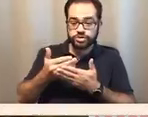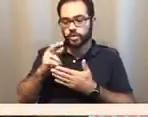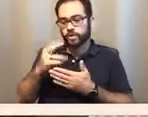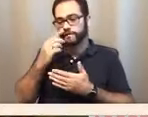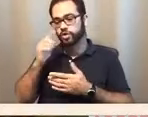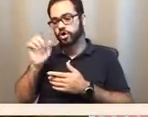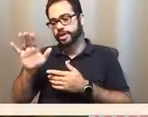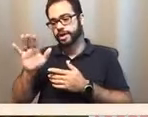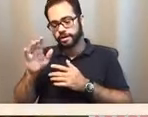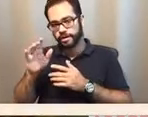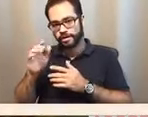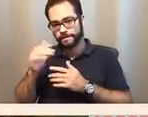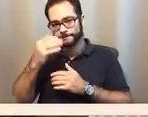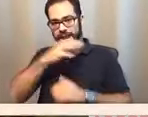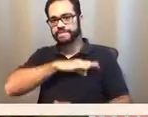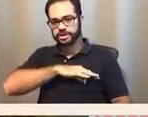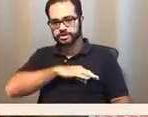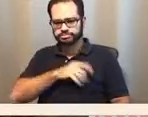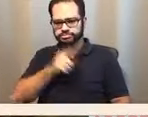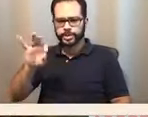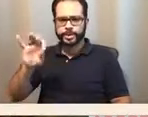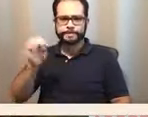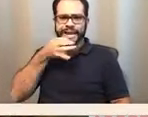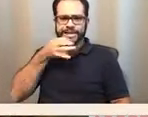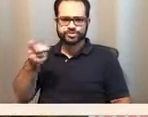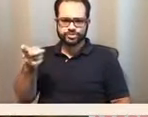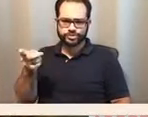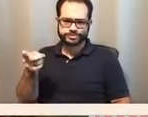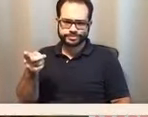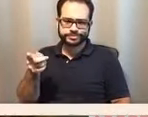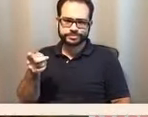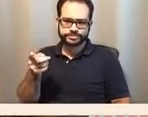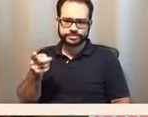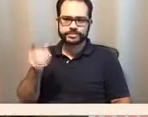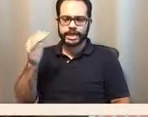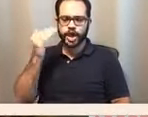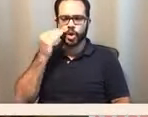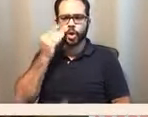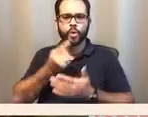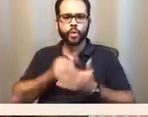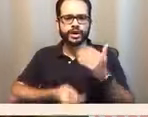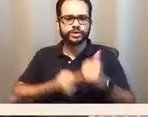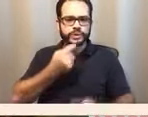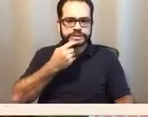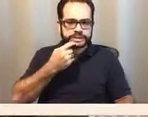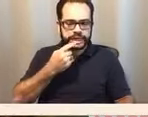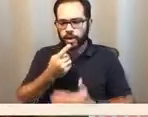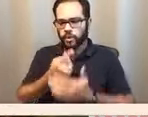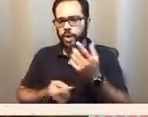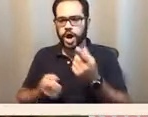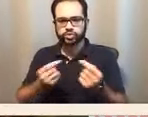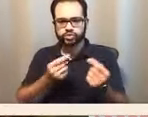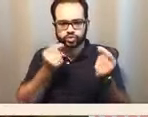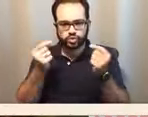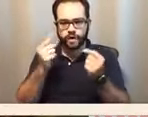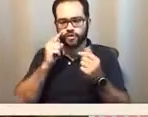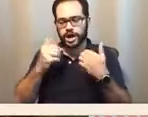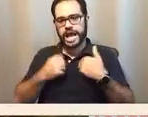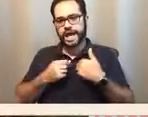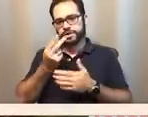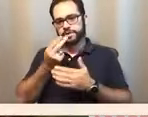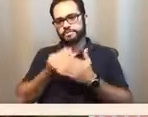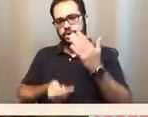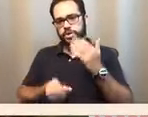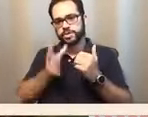good. They know. They're masters. And they know what to say and what to do. They have both of the parents going at